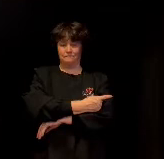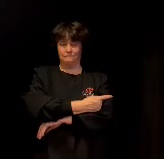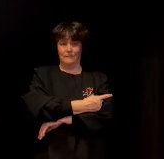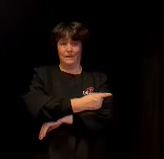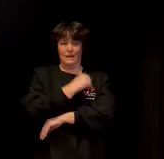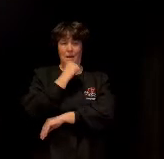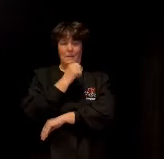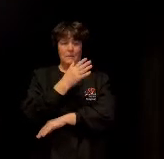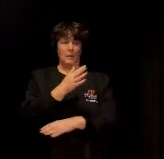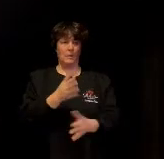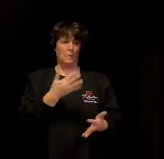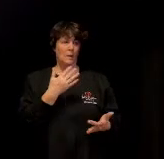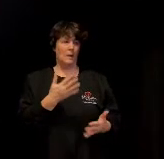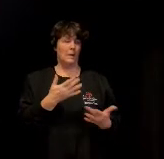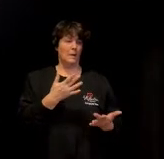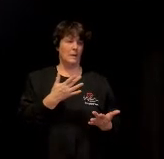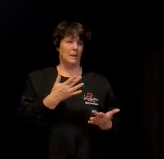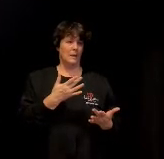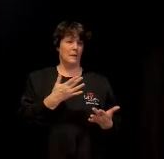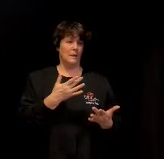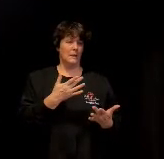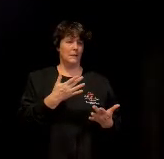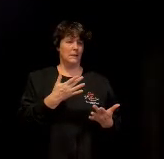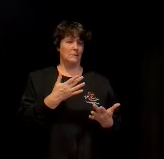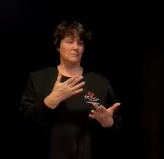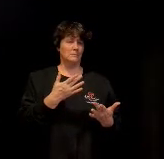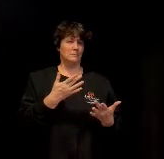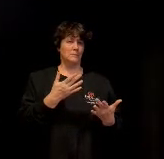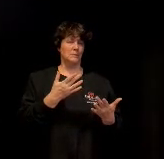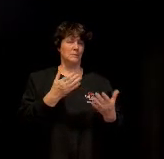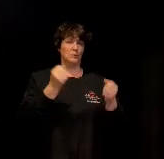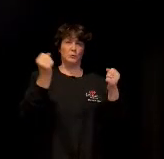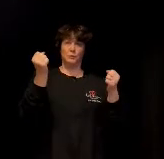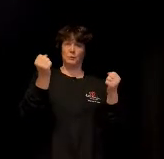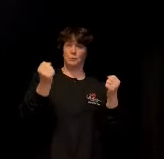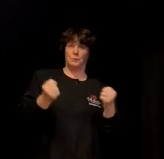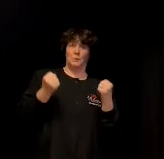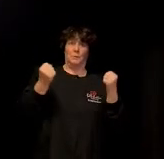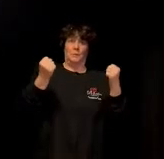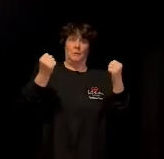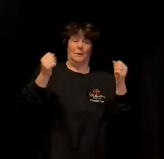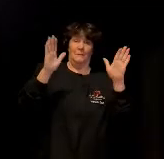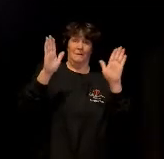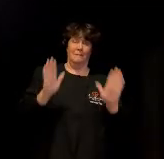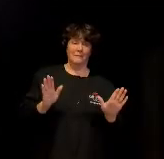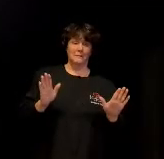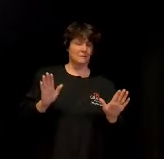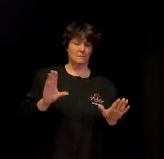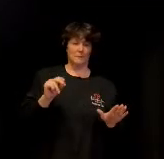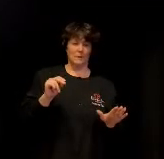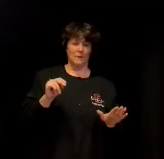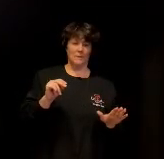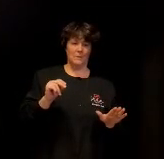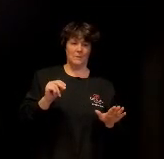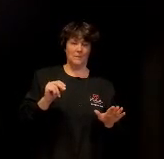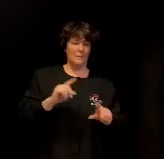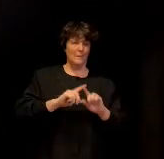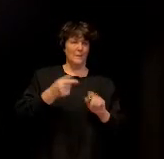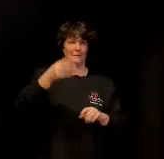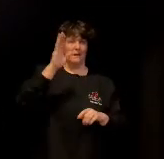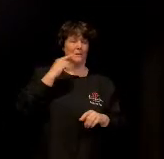I'm not looking for the spectacular, but I am. Listen, hearing from God is supernatural. It's very rarely spectacular, but it's always supernatural.